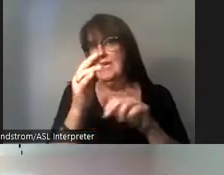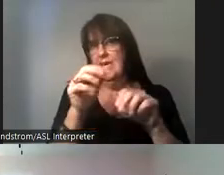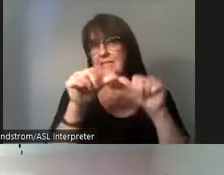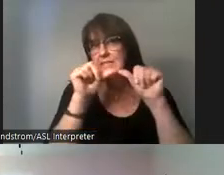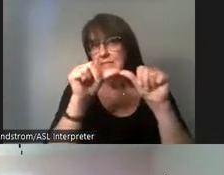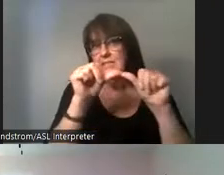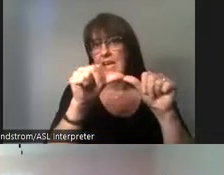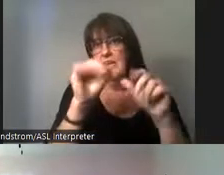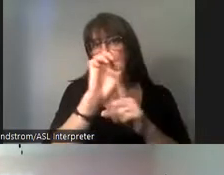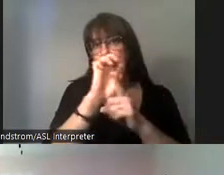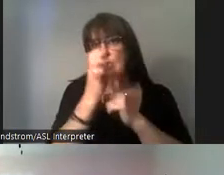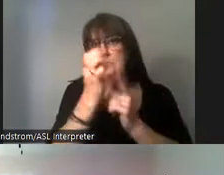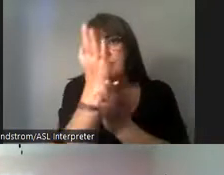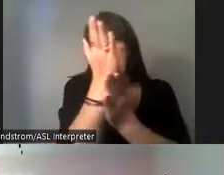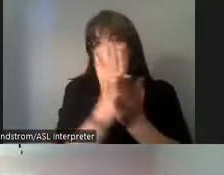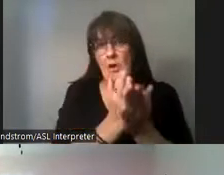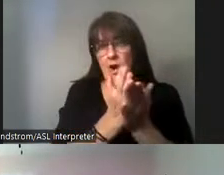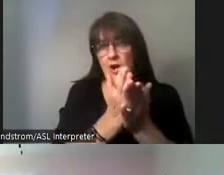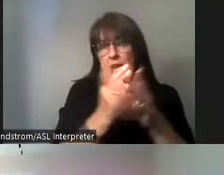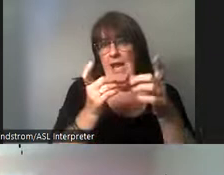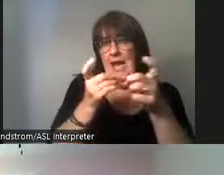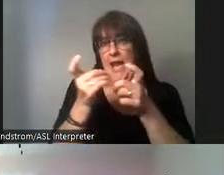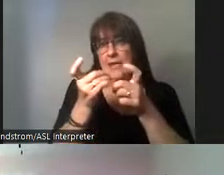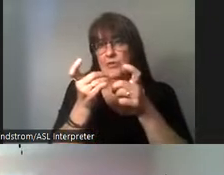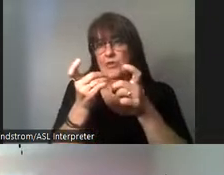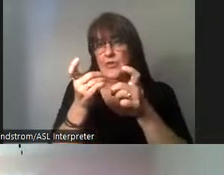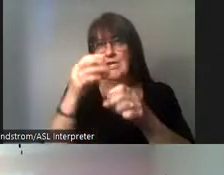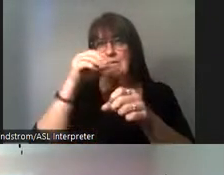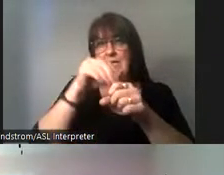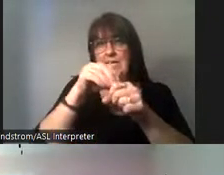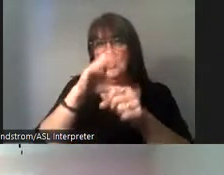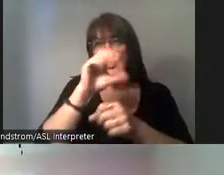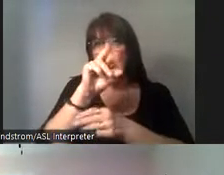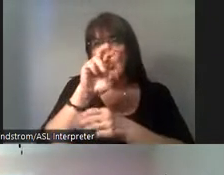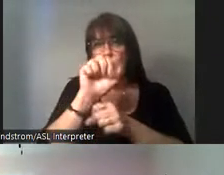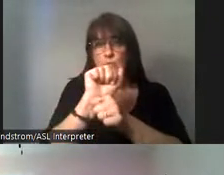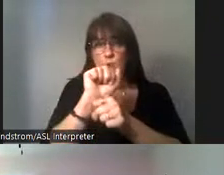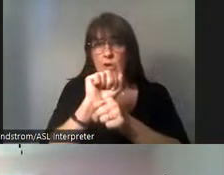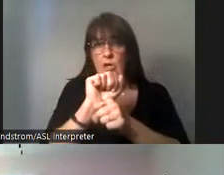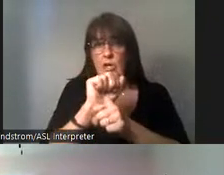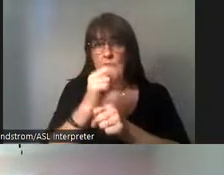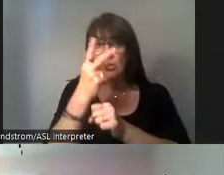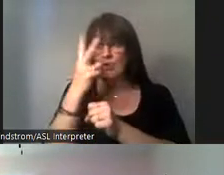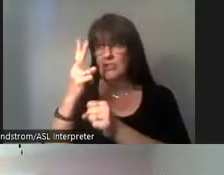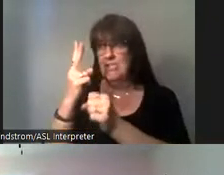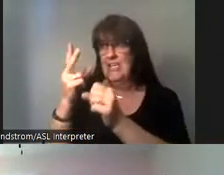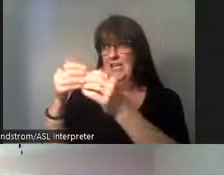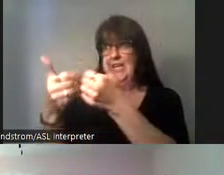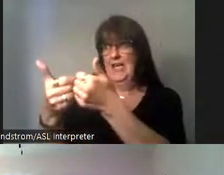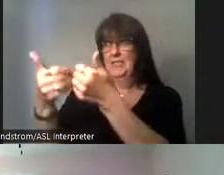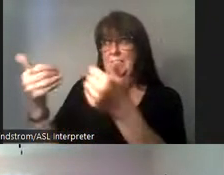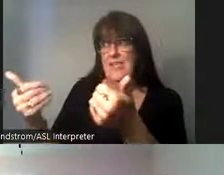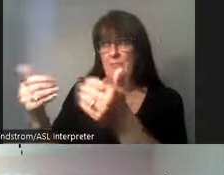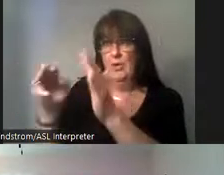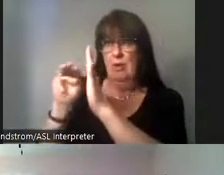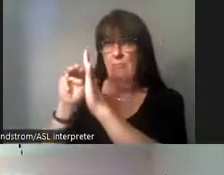environmental components being handled within the coursework? Do you see it being its own separate, you know, module that